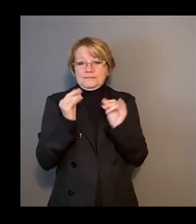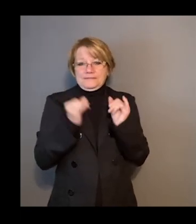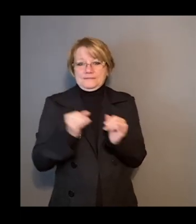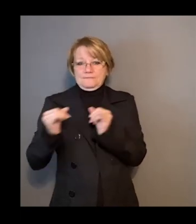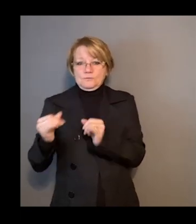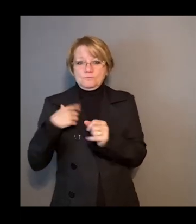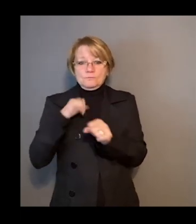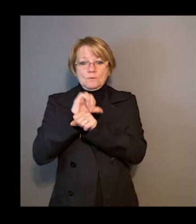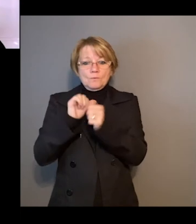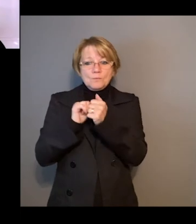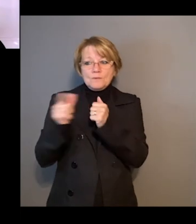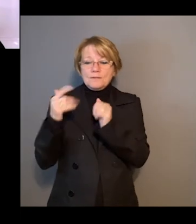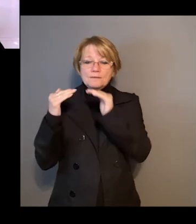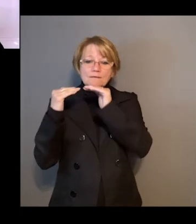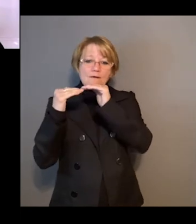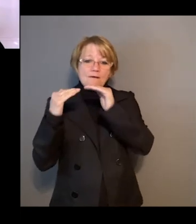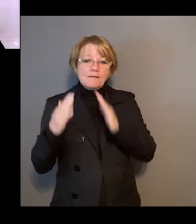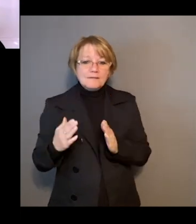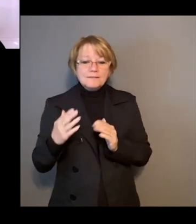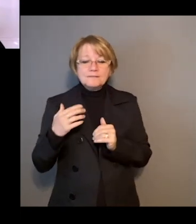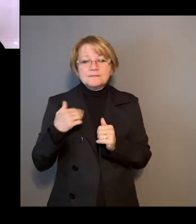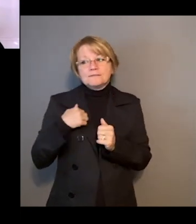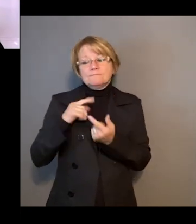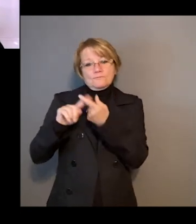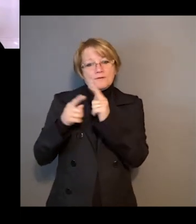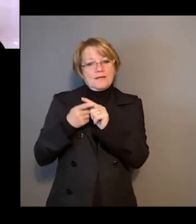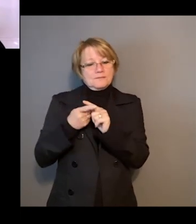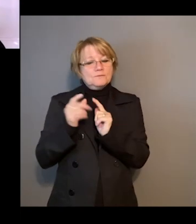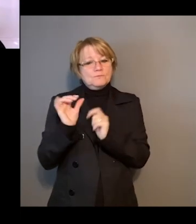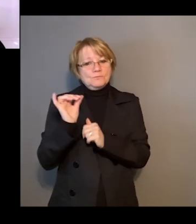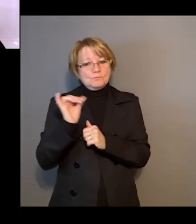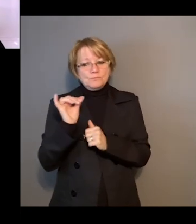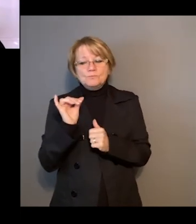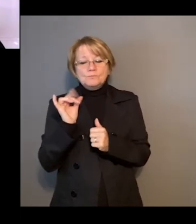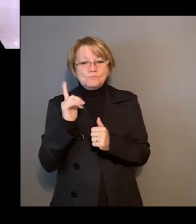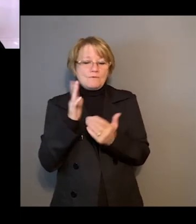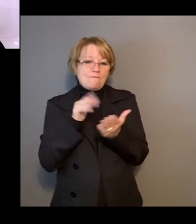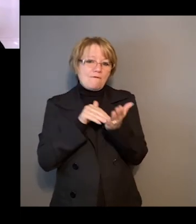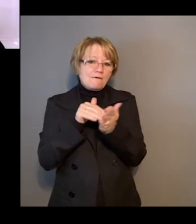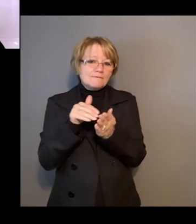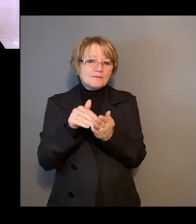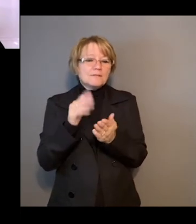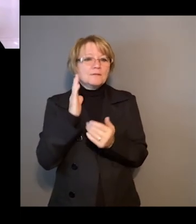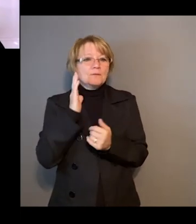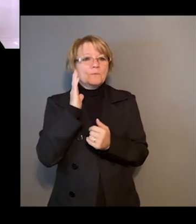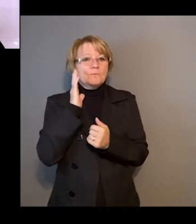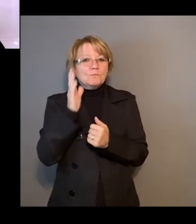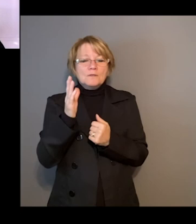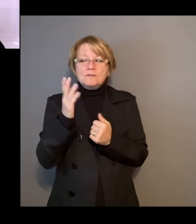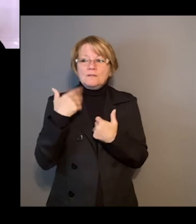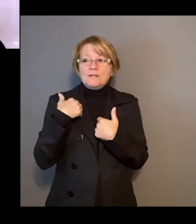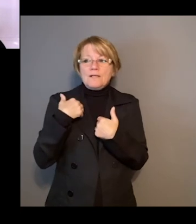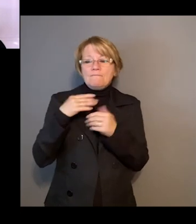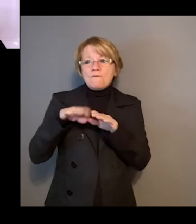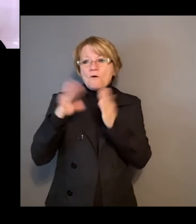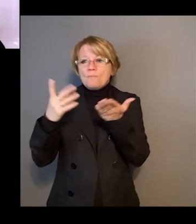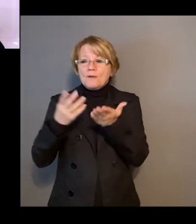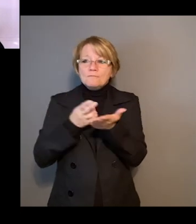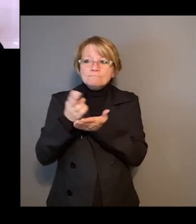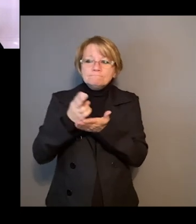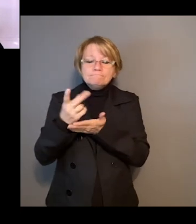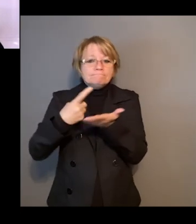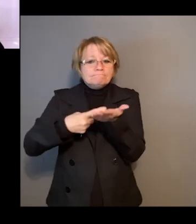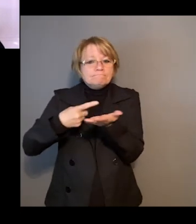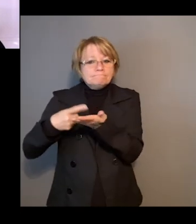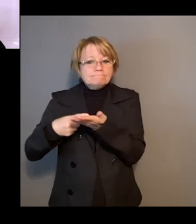and I can actually call them friends, and I often will call and have candid conversations with them about students